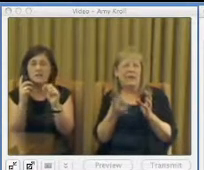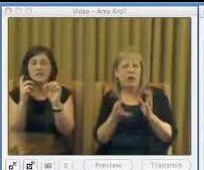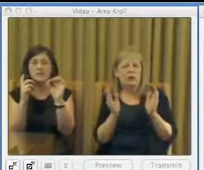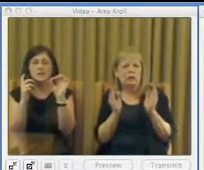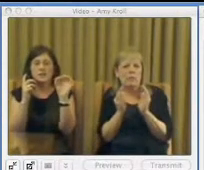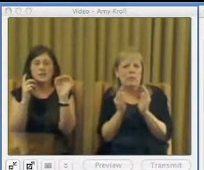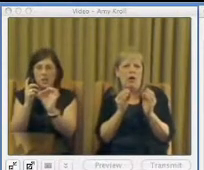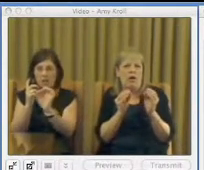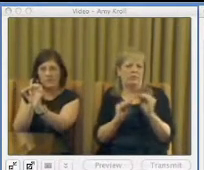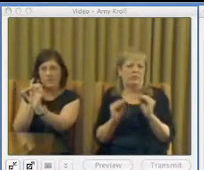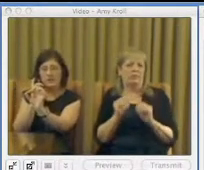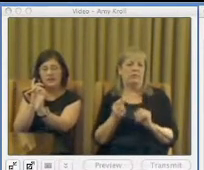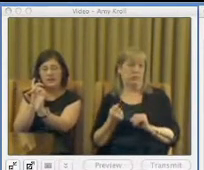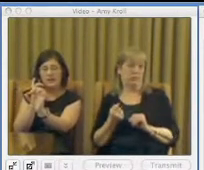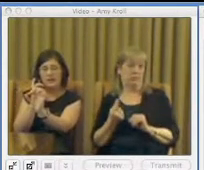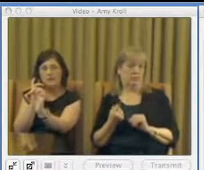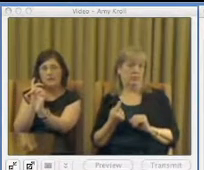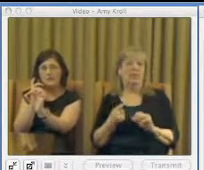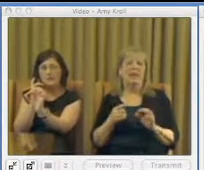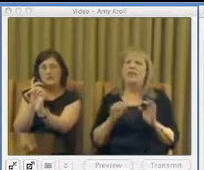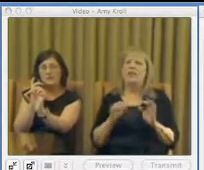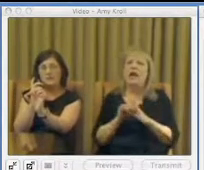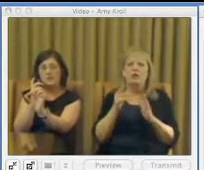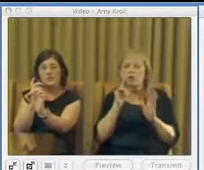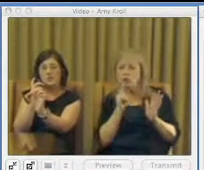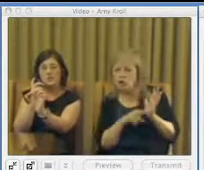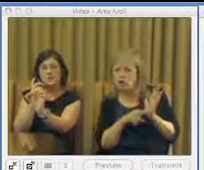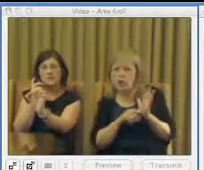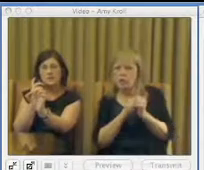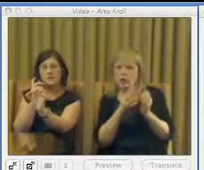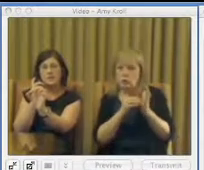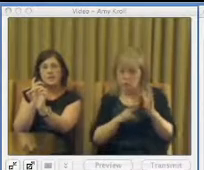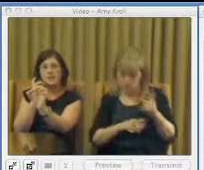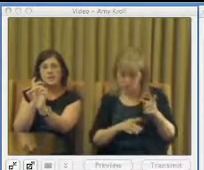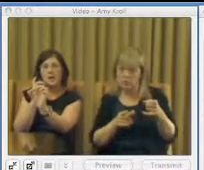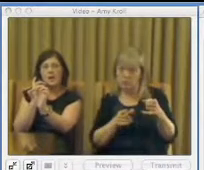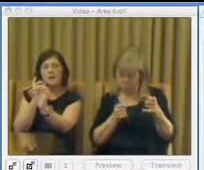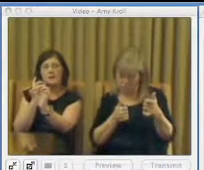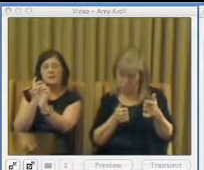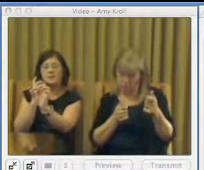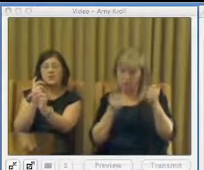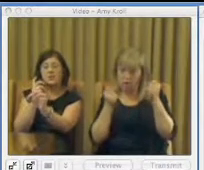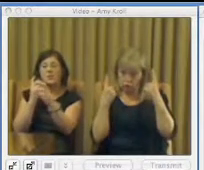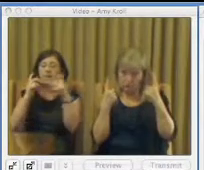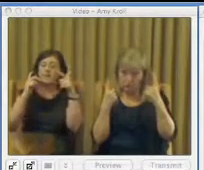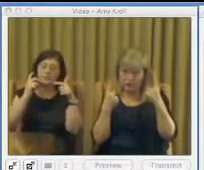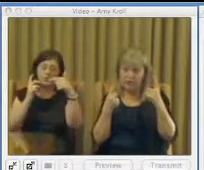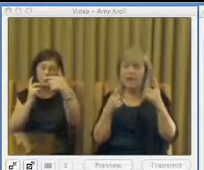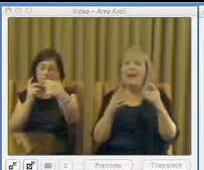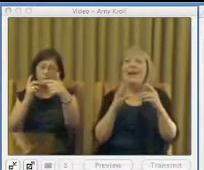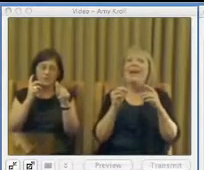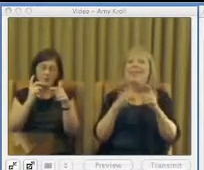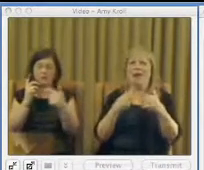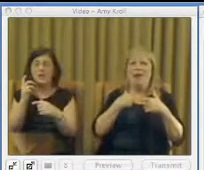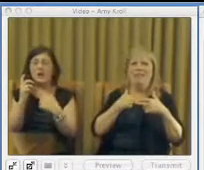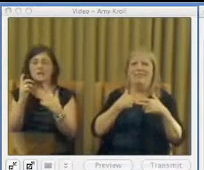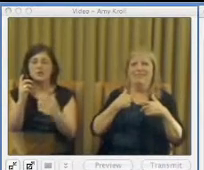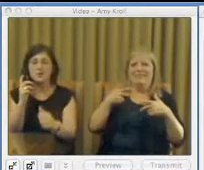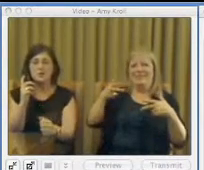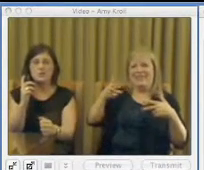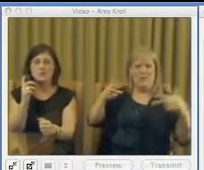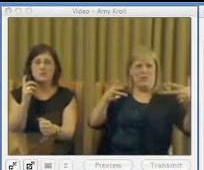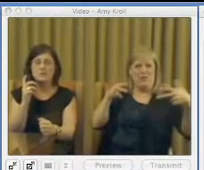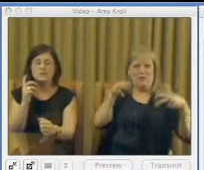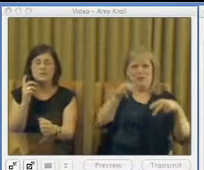subtle, tiny, tiny checking mechanism happening with the student. And the student, we had